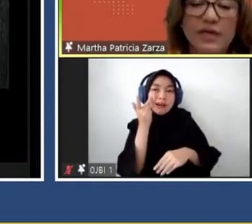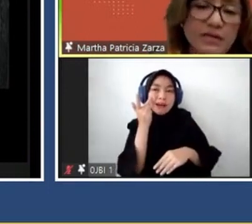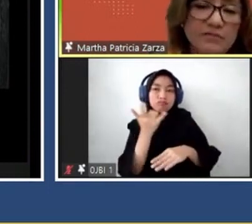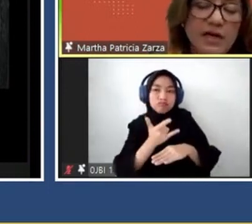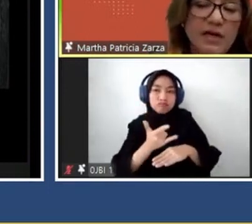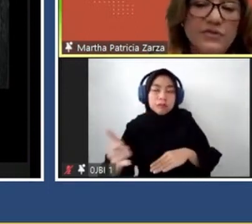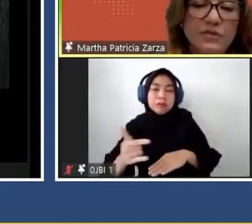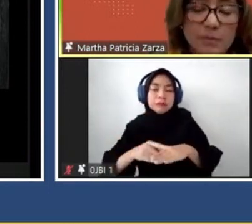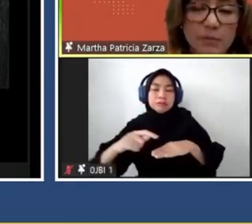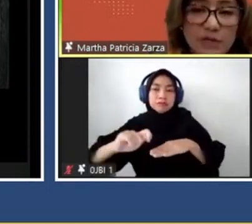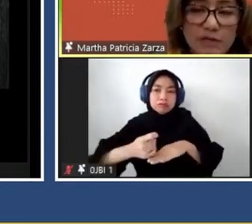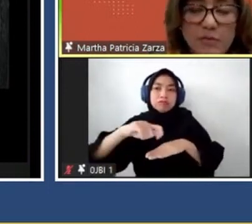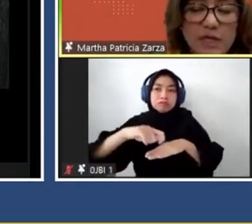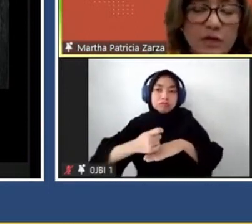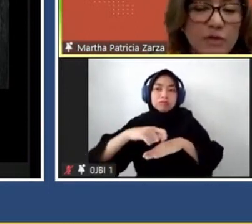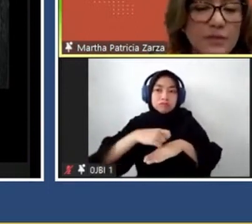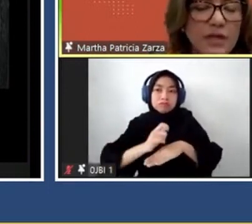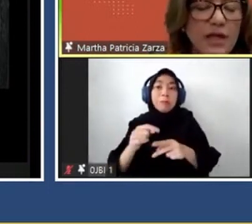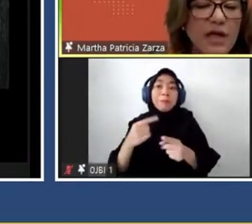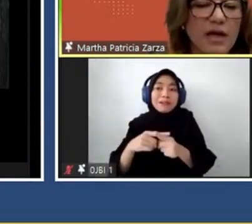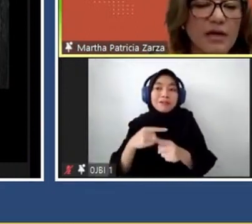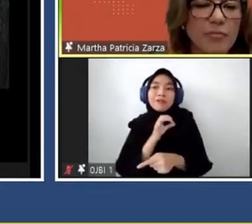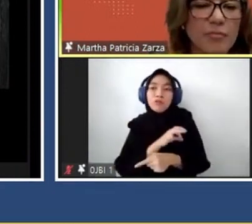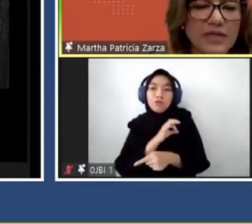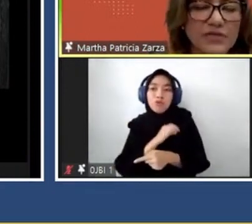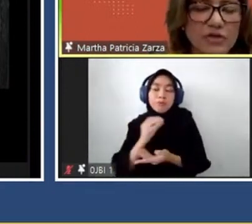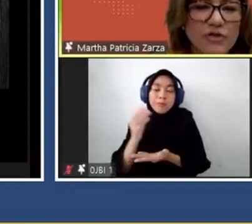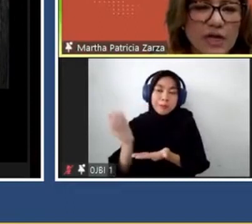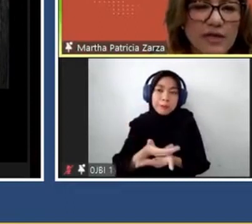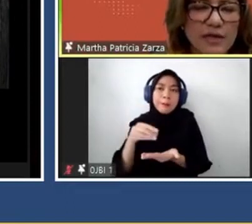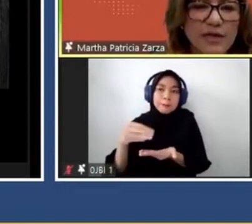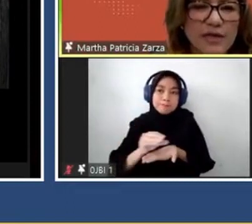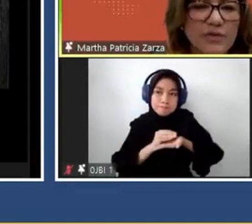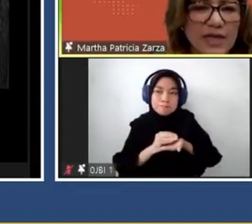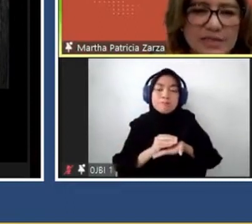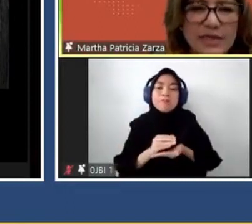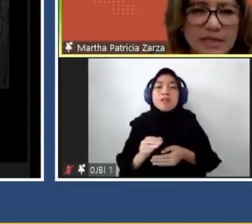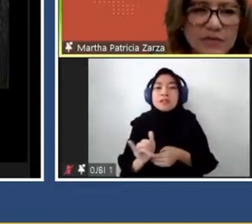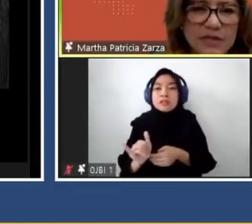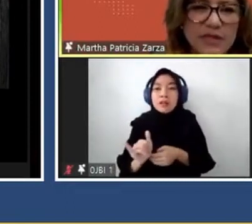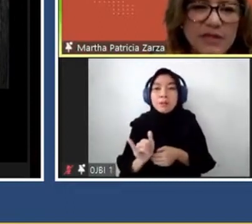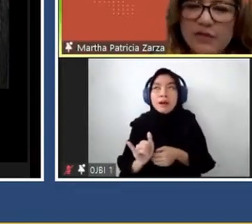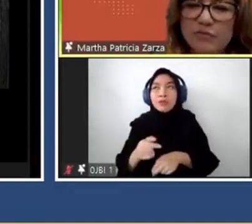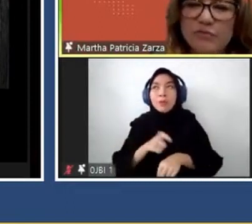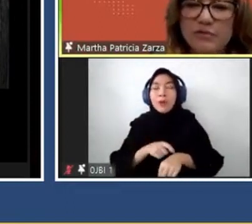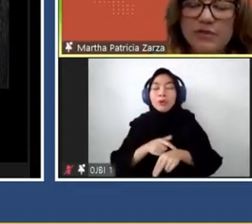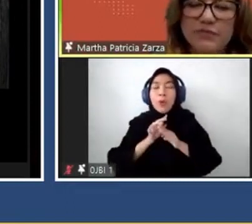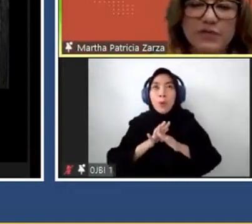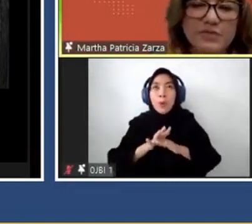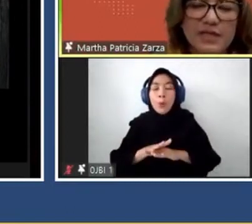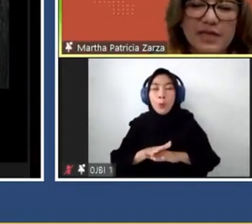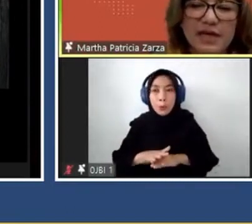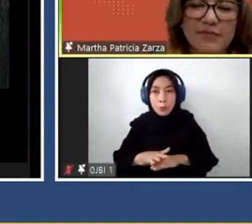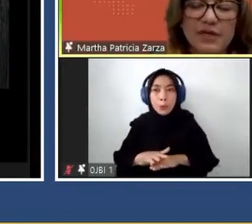way of getting some money, some income. But it's also like a relaxing activity that they do the